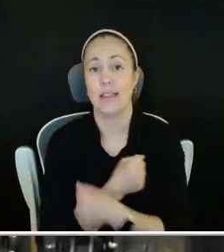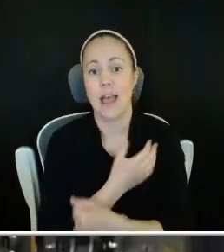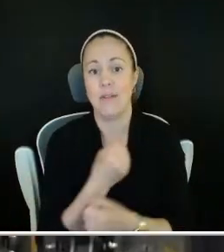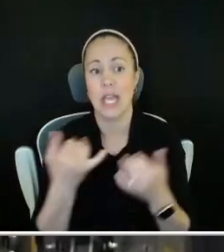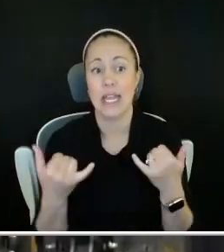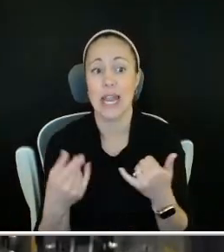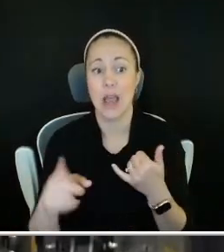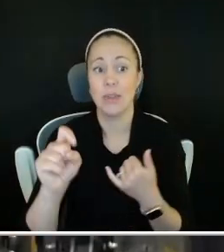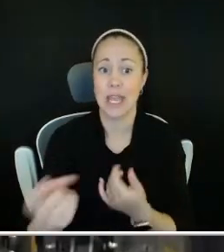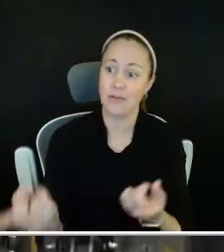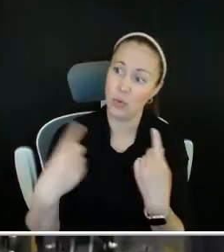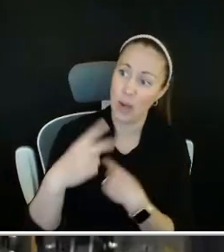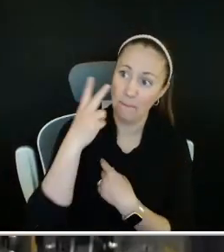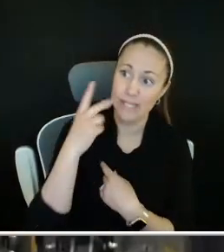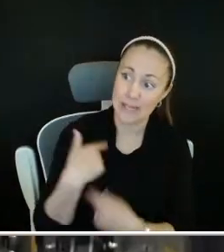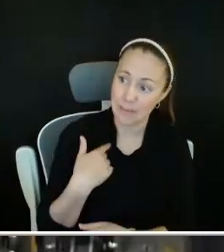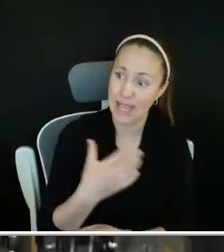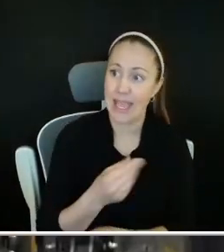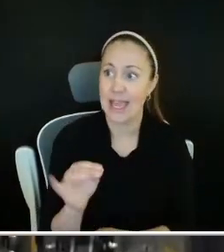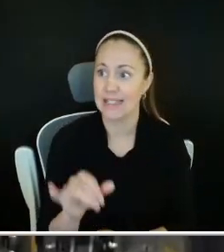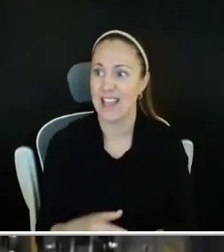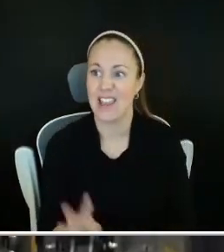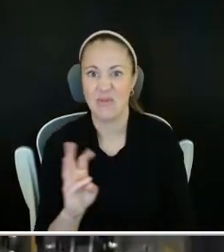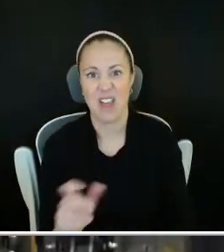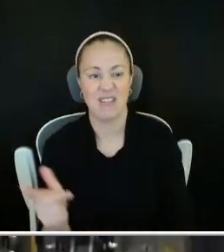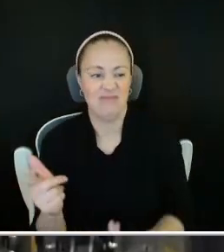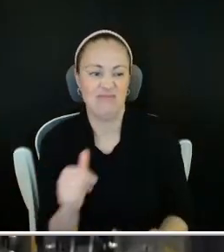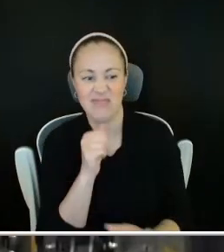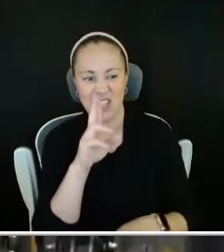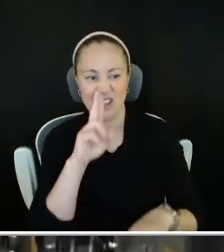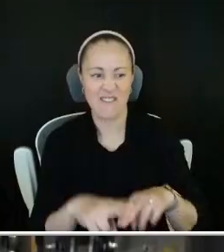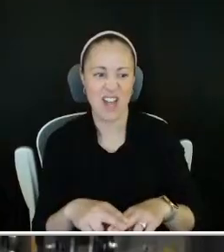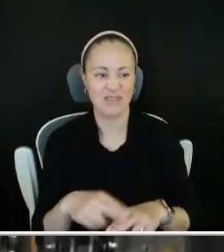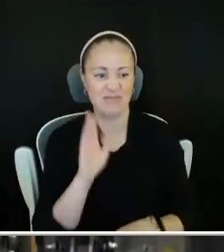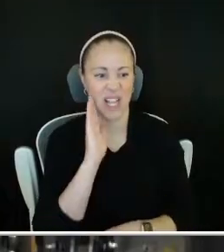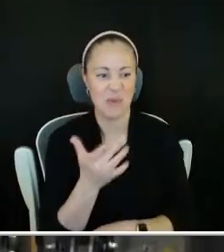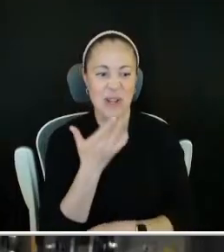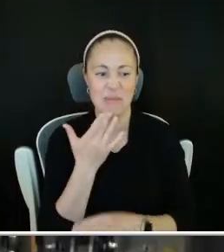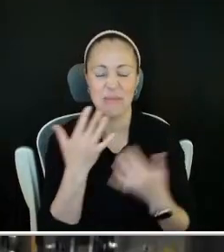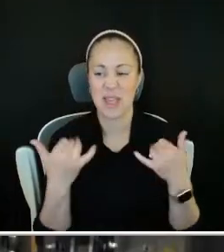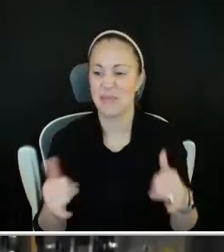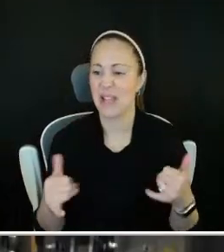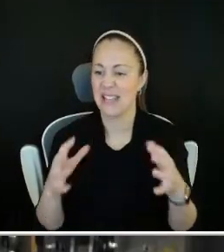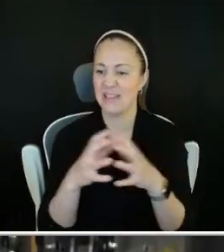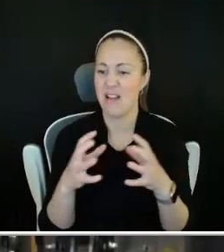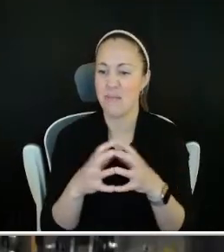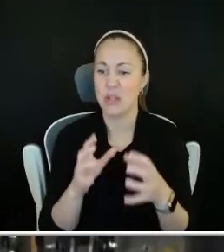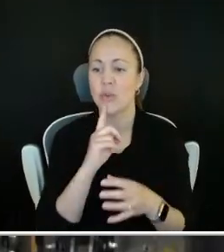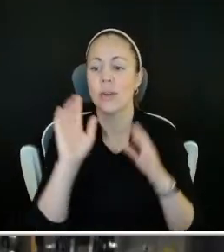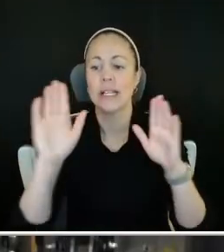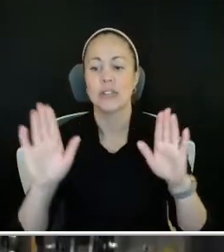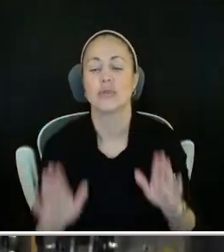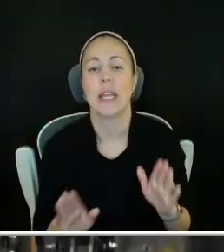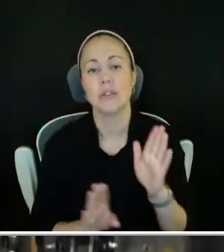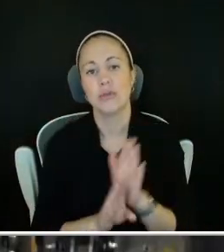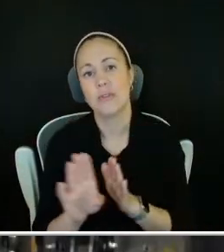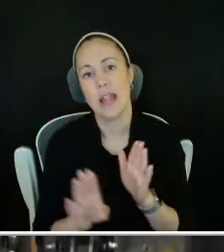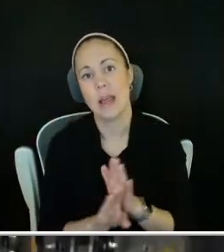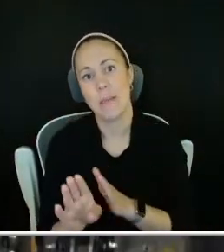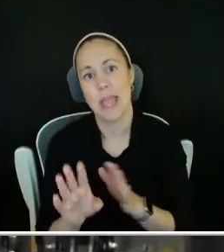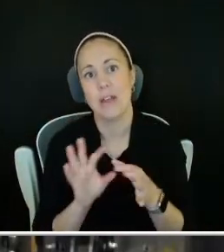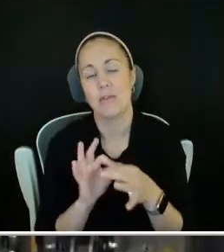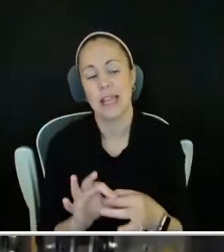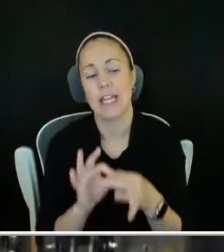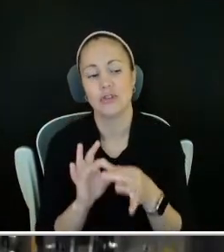me, and it's like, well, that's not very fun. I'd rather be playing softball. So it's great to develop a rapport and relationship,